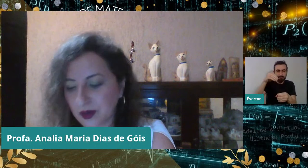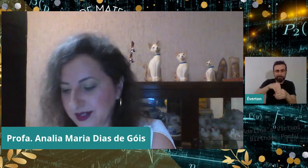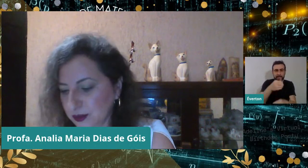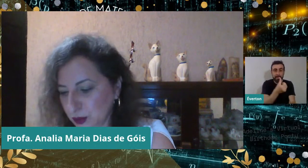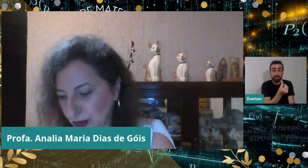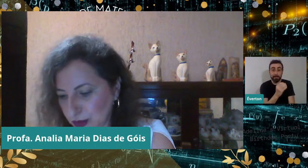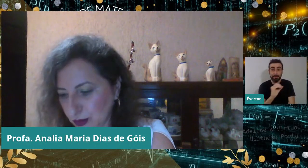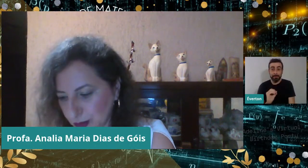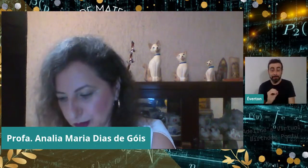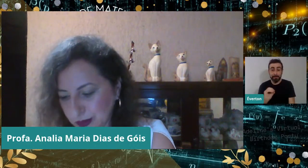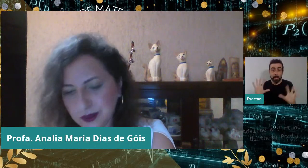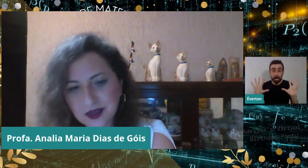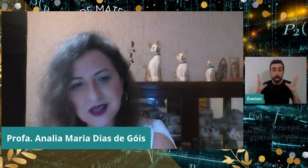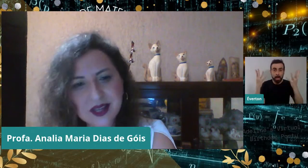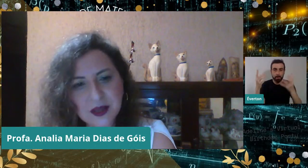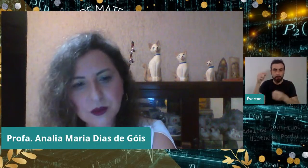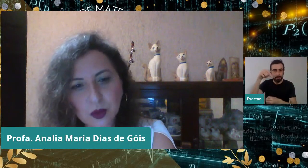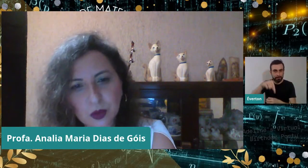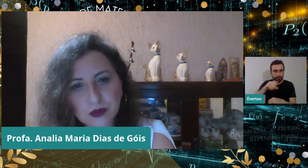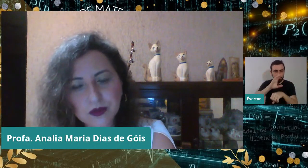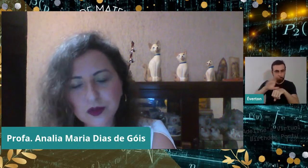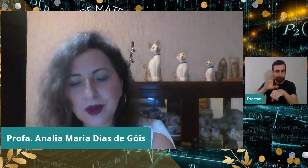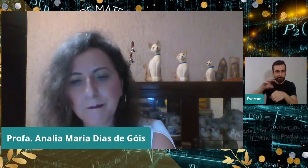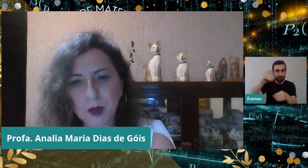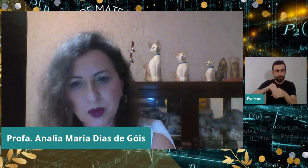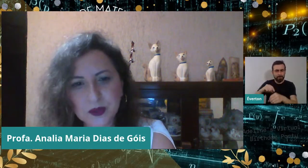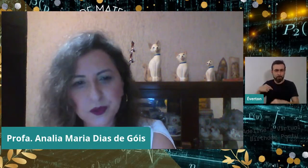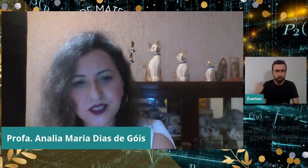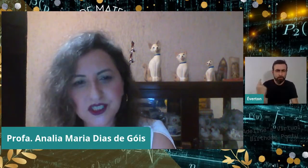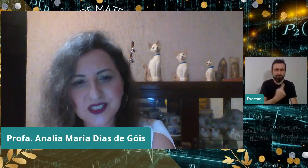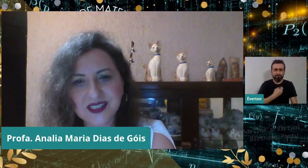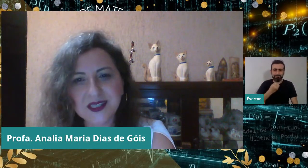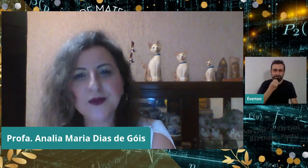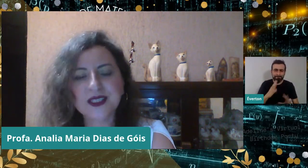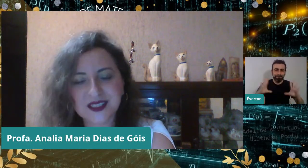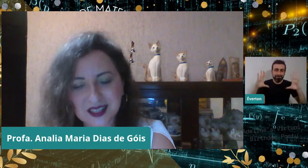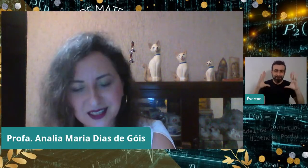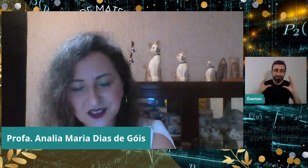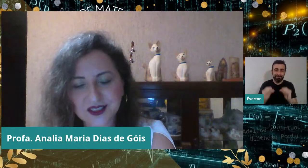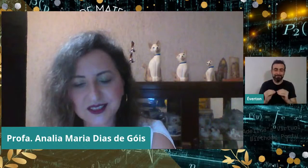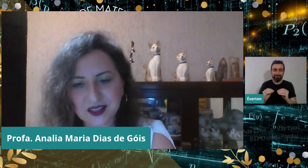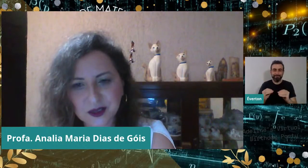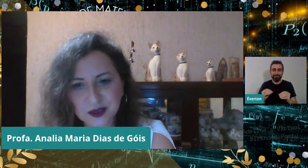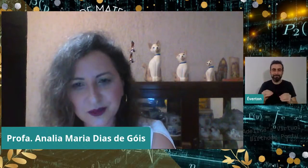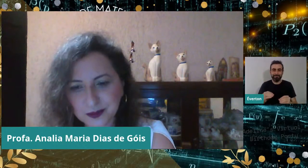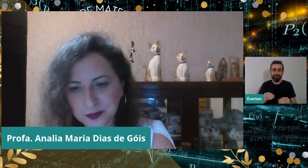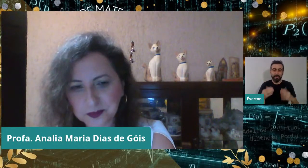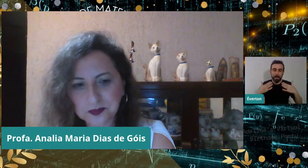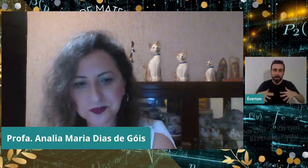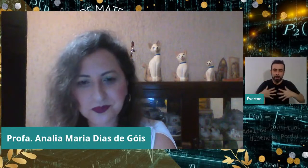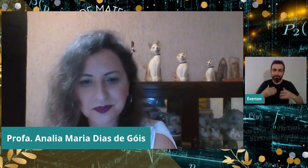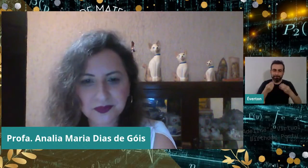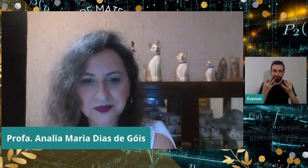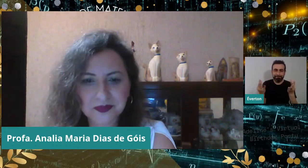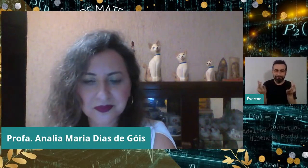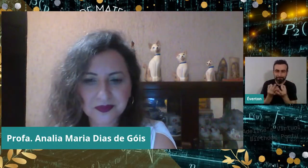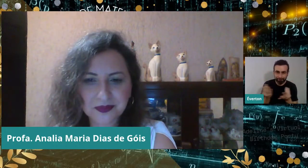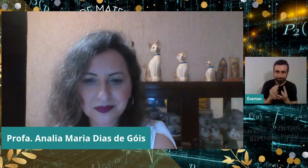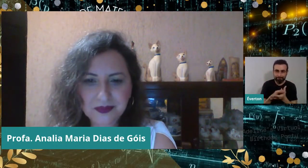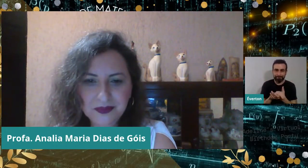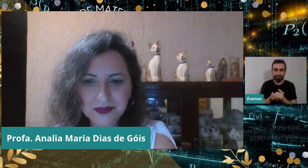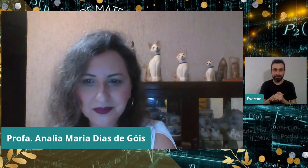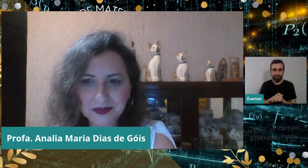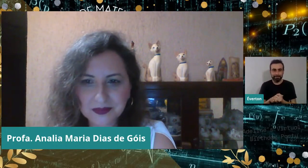da história do nosso curso. Tenham todos uma boa noite e um excelente descanso.